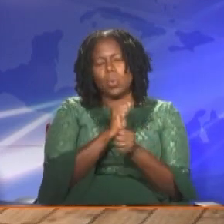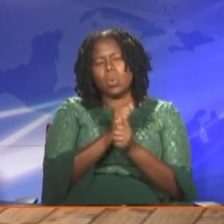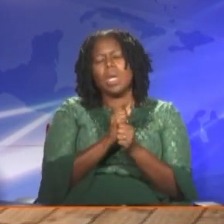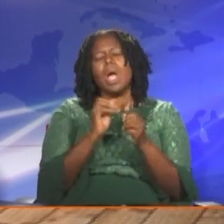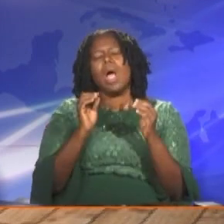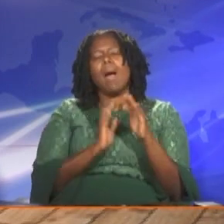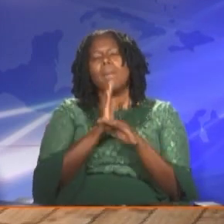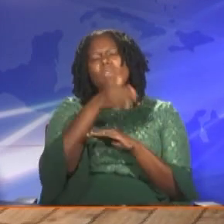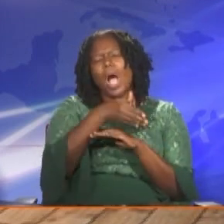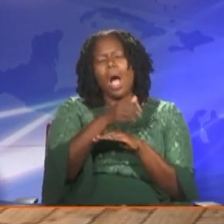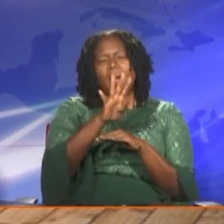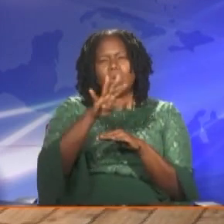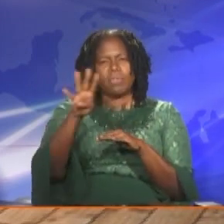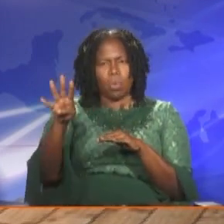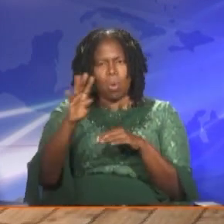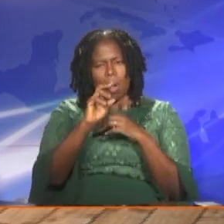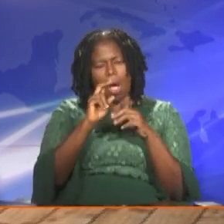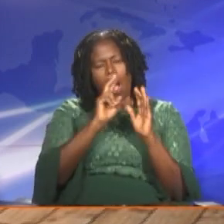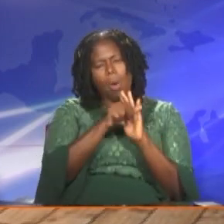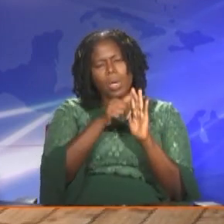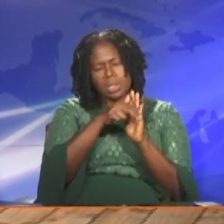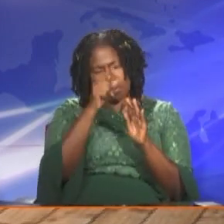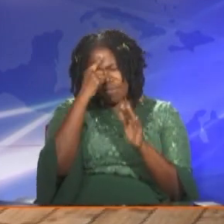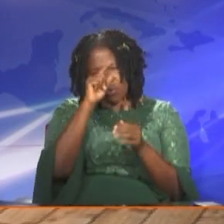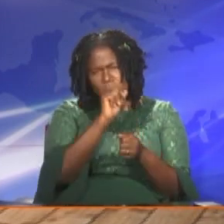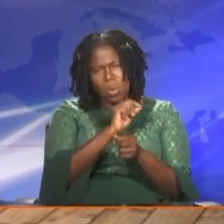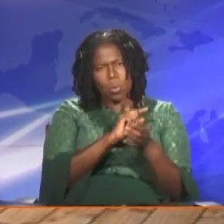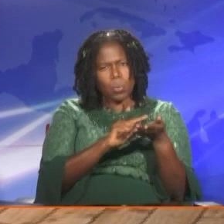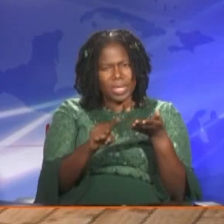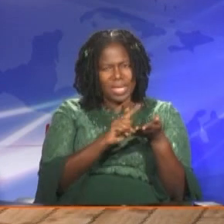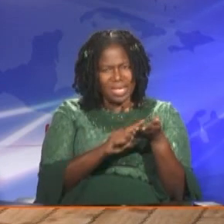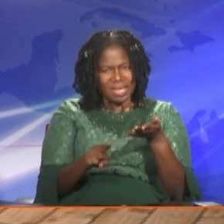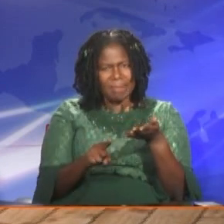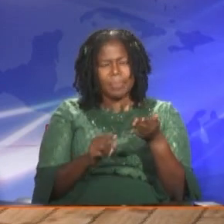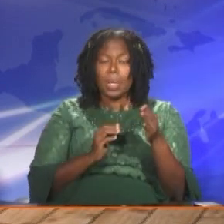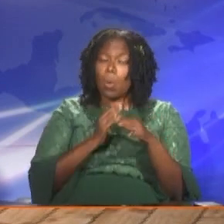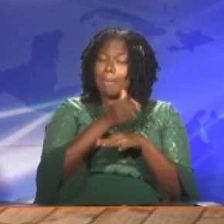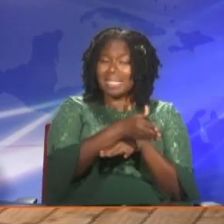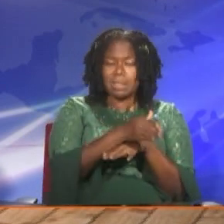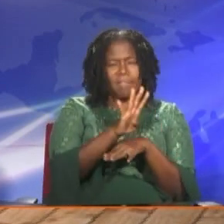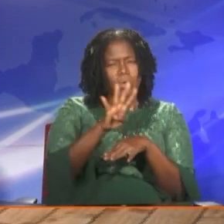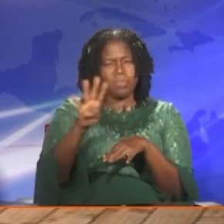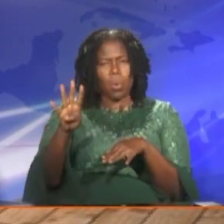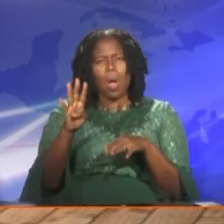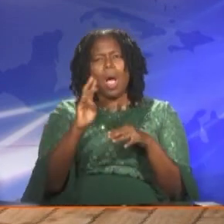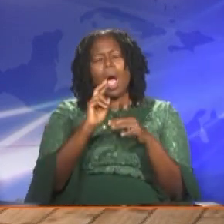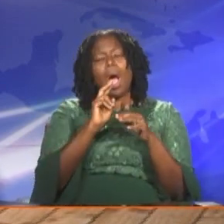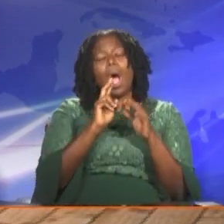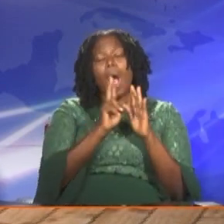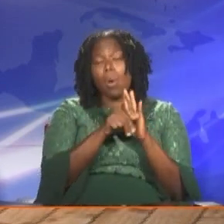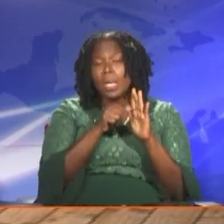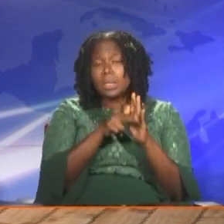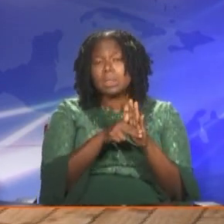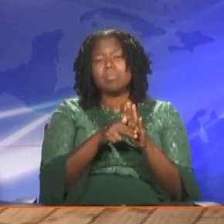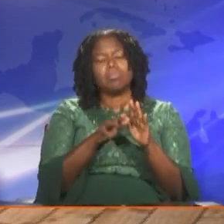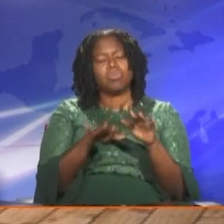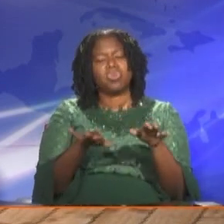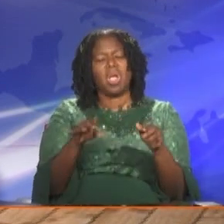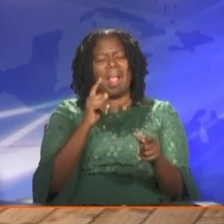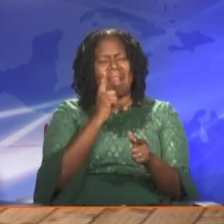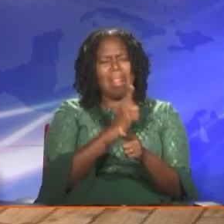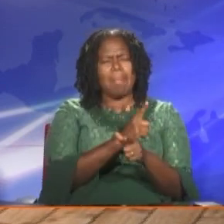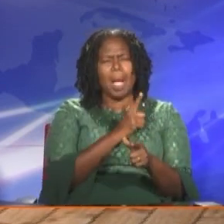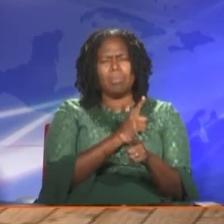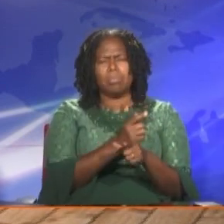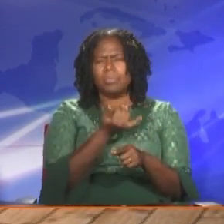it goes beyond that, it goes into child labor. Almost like a regular adult, though. Yeah. So there are some restrictions. They cannot work in